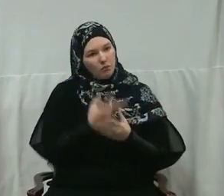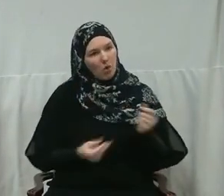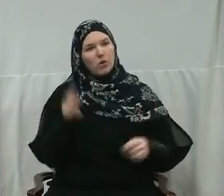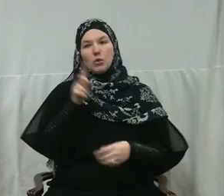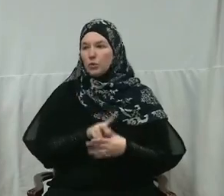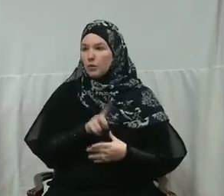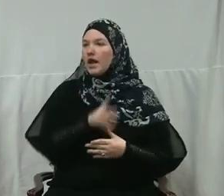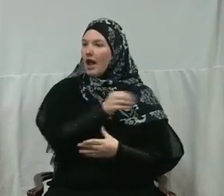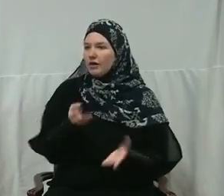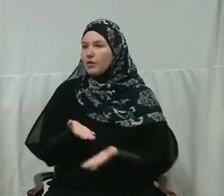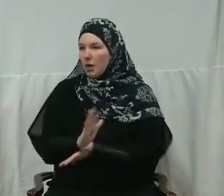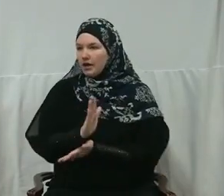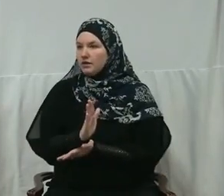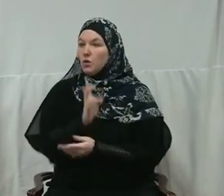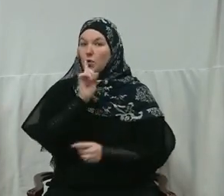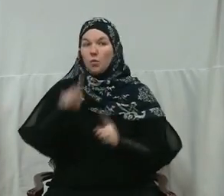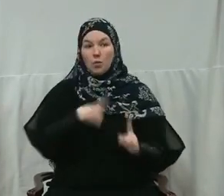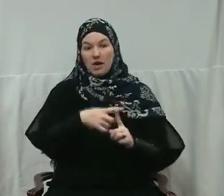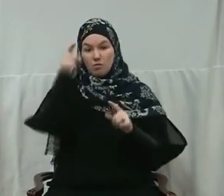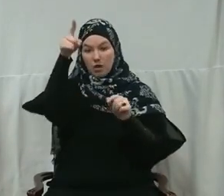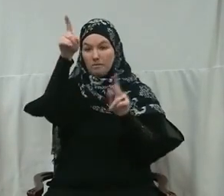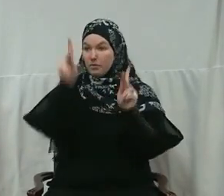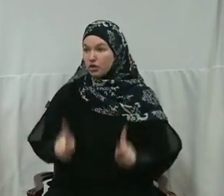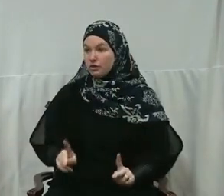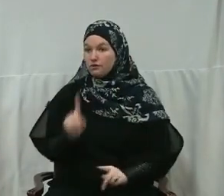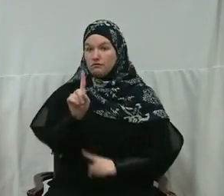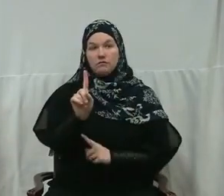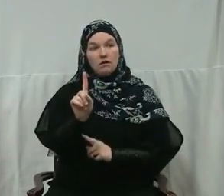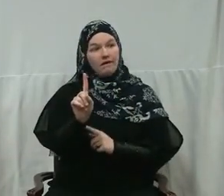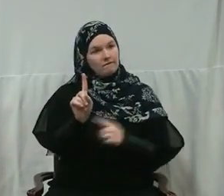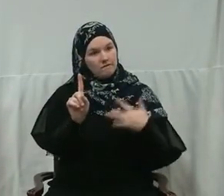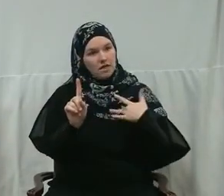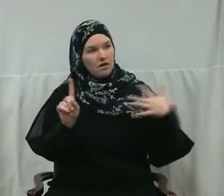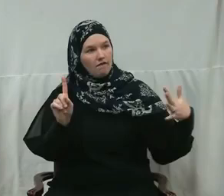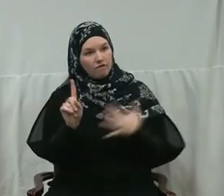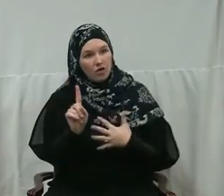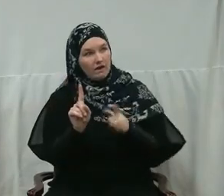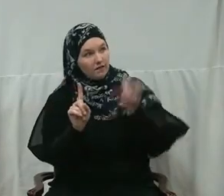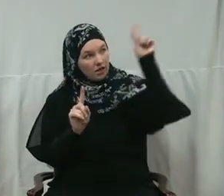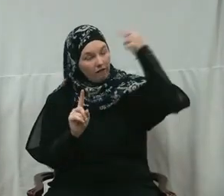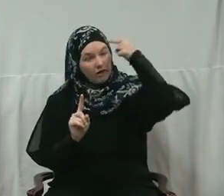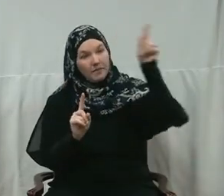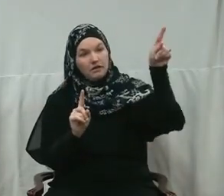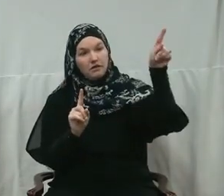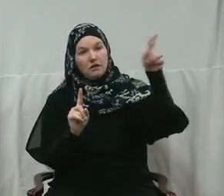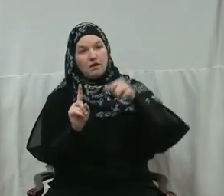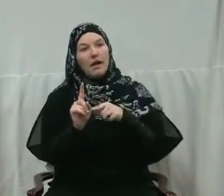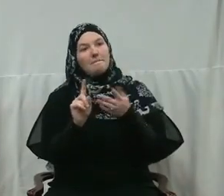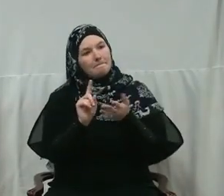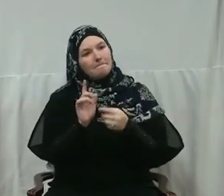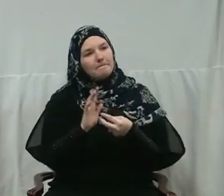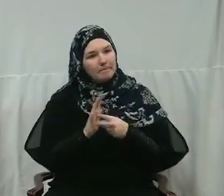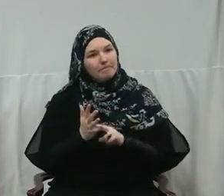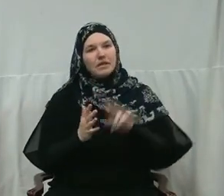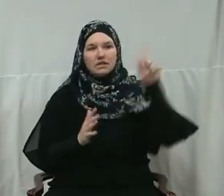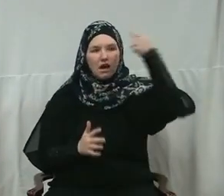and a right. When a single individual feels afraid of his government, it means that the government is